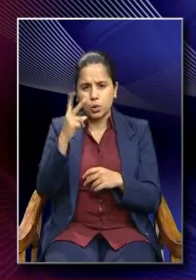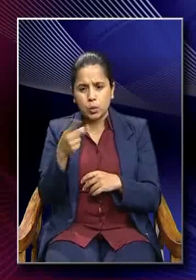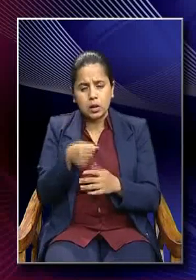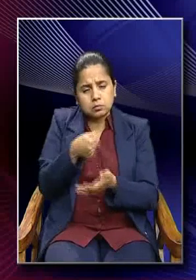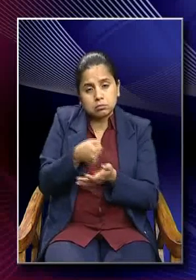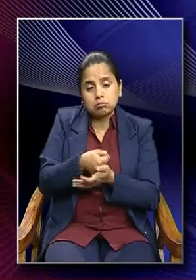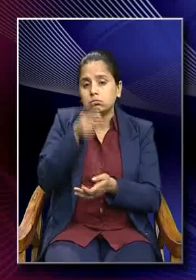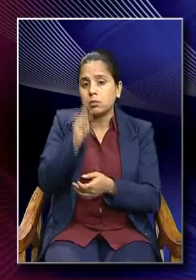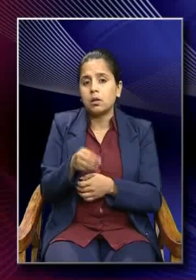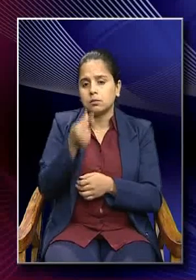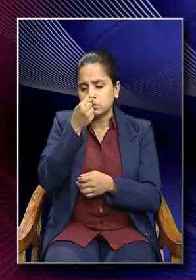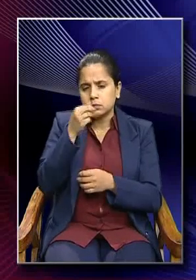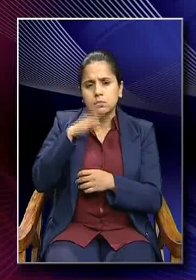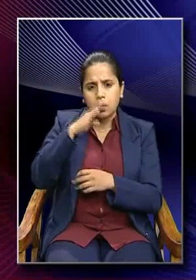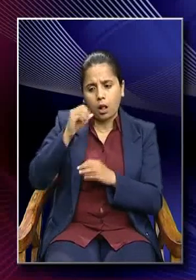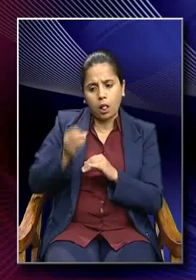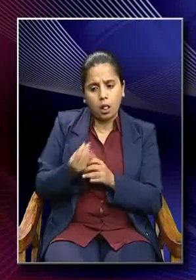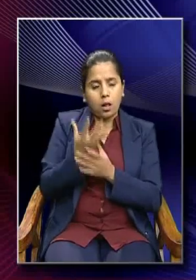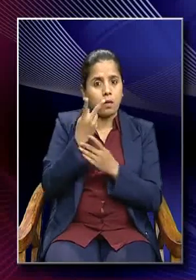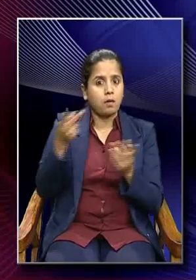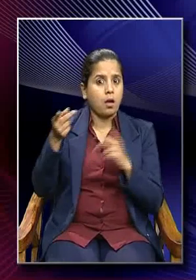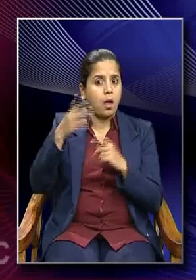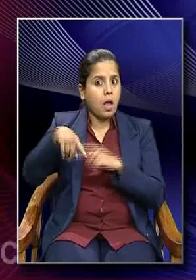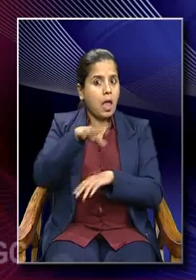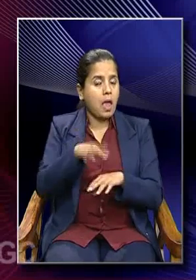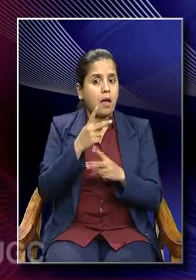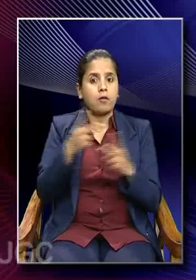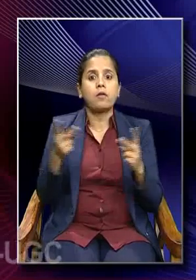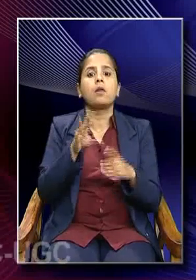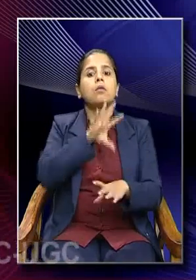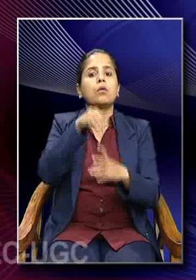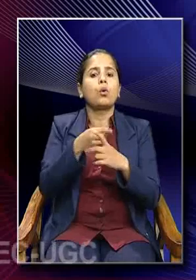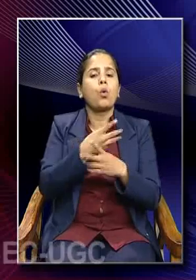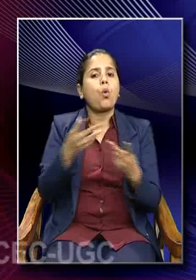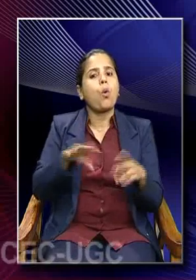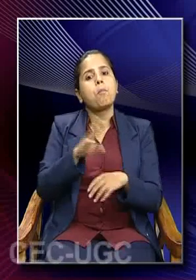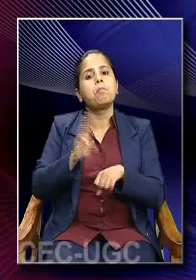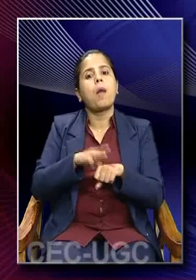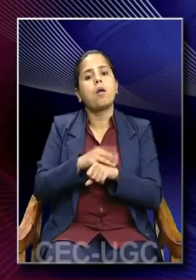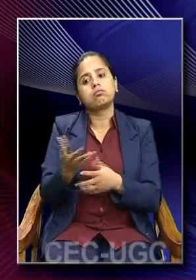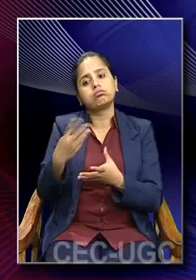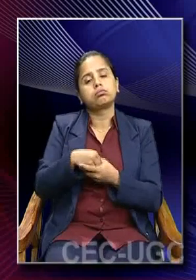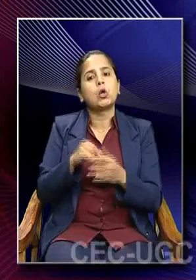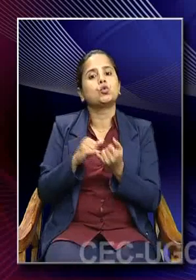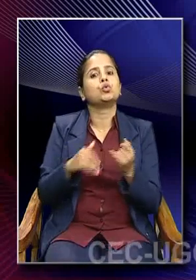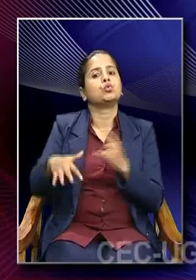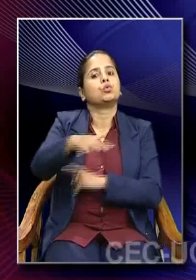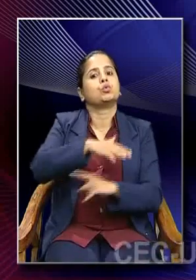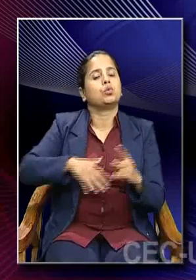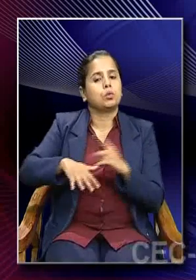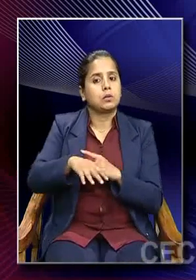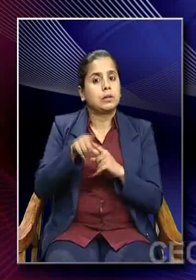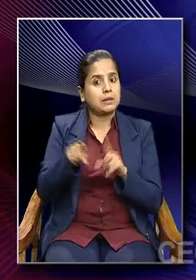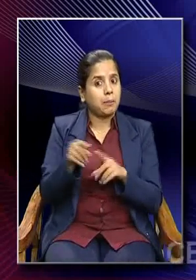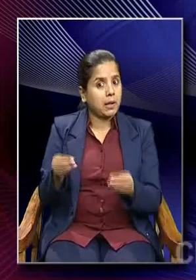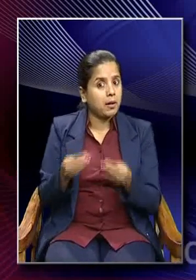It provides employment facilities, it engages all the members in the society, and it